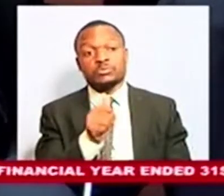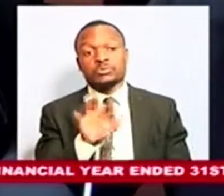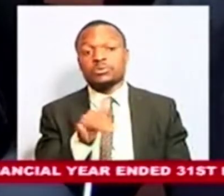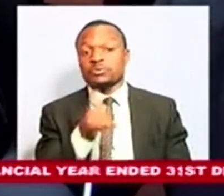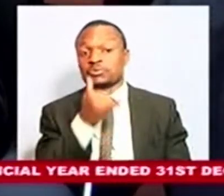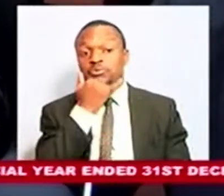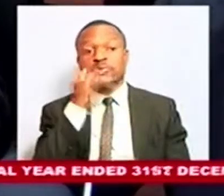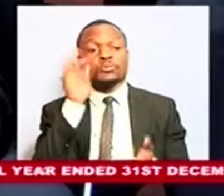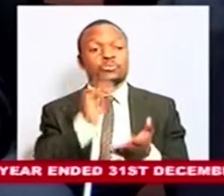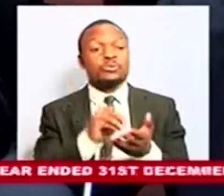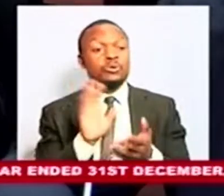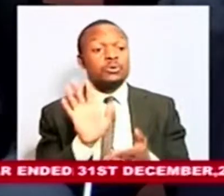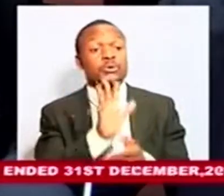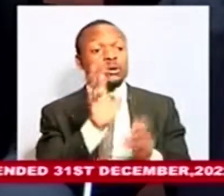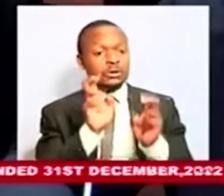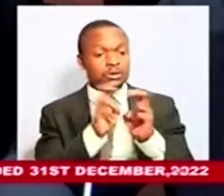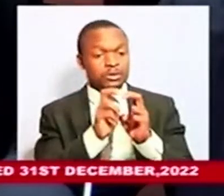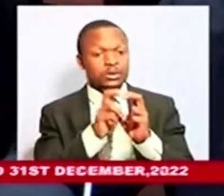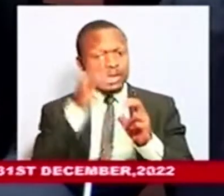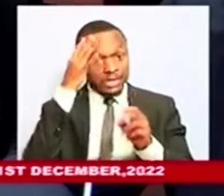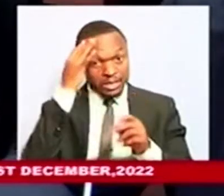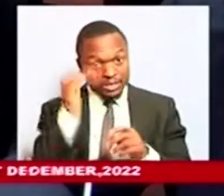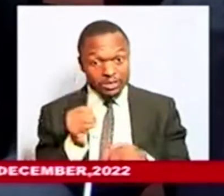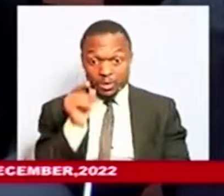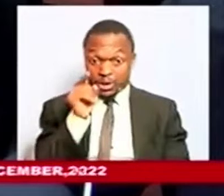So why didn't you